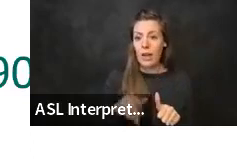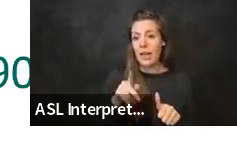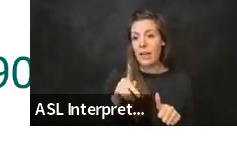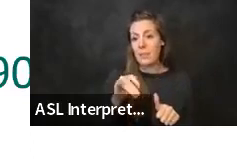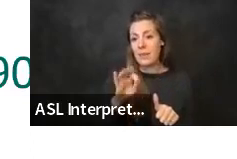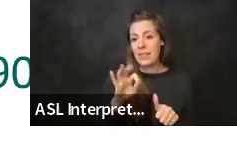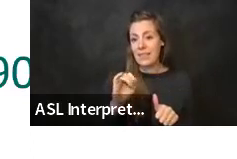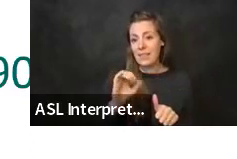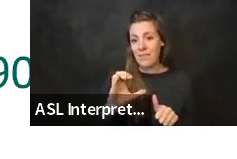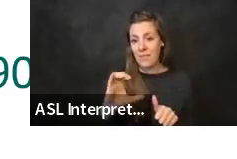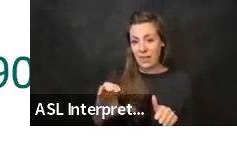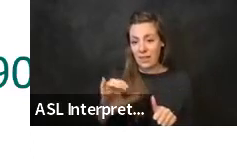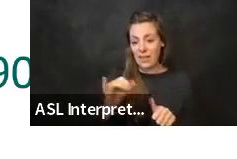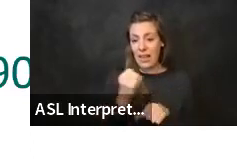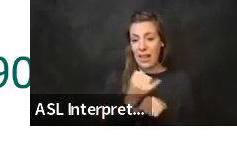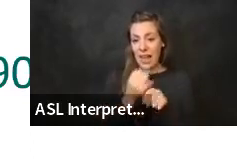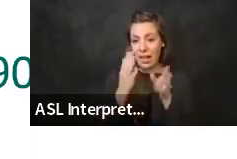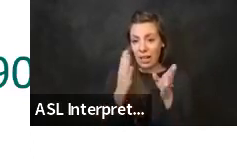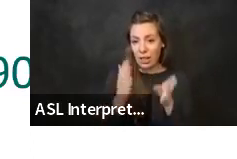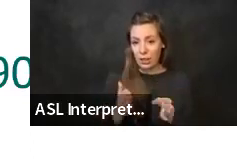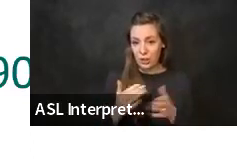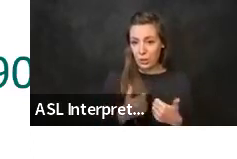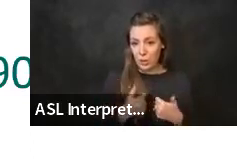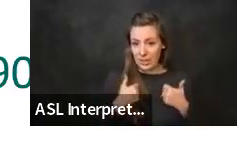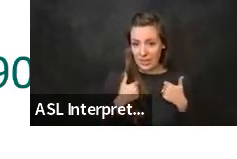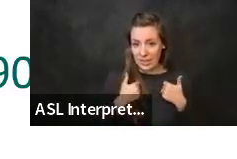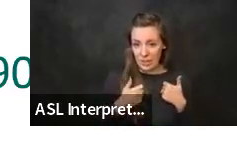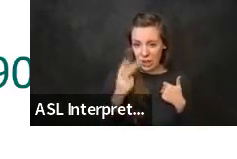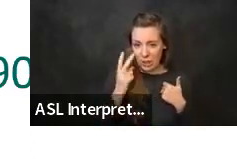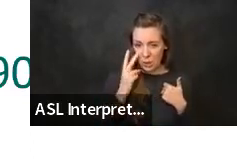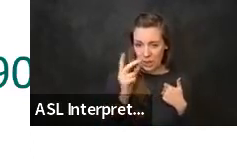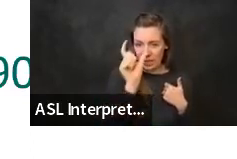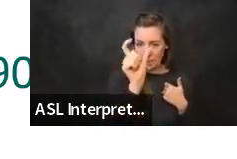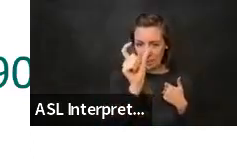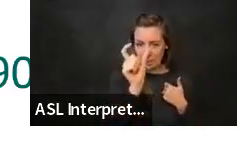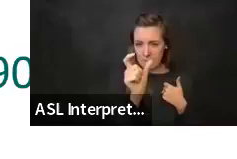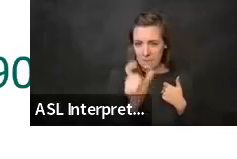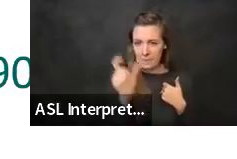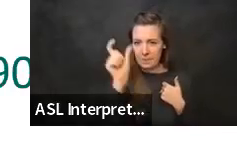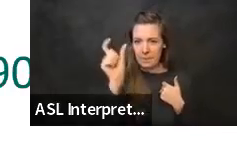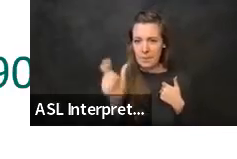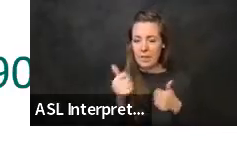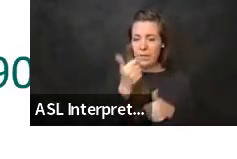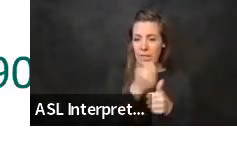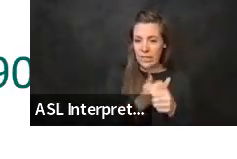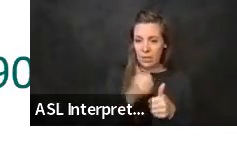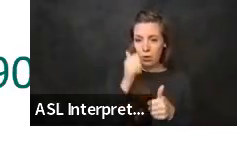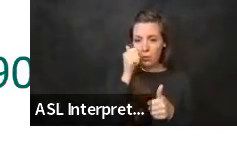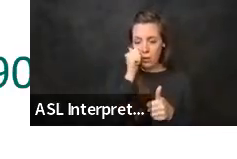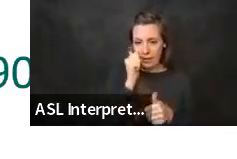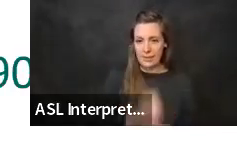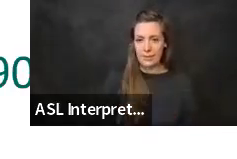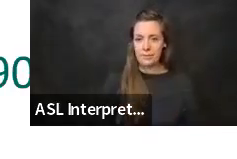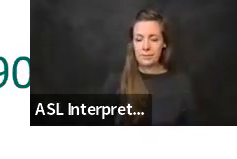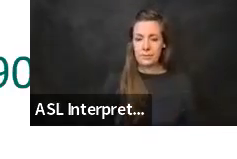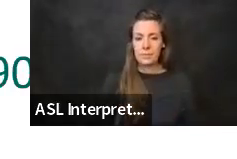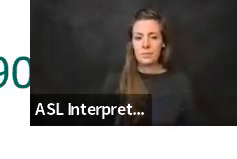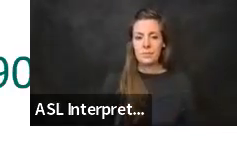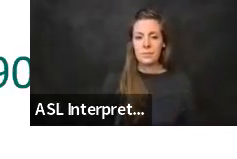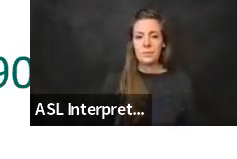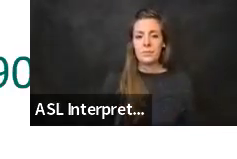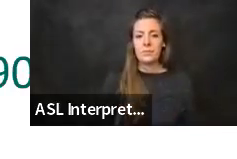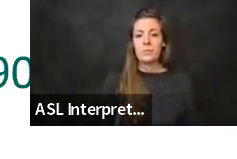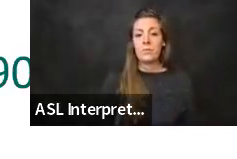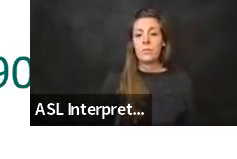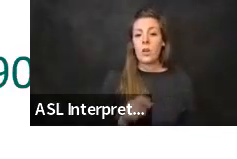residents. You can see here individually for each race and ethnicity, and then here together. Followed by